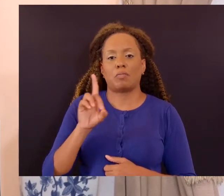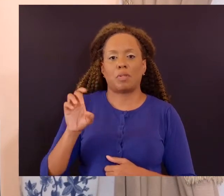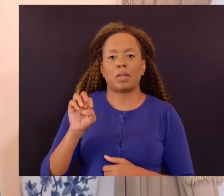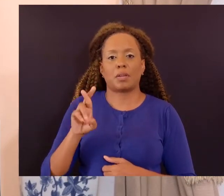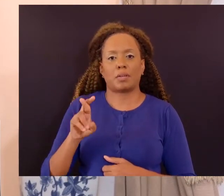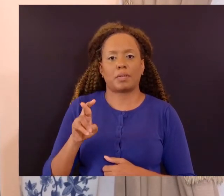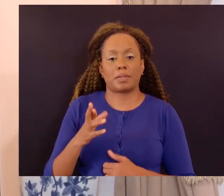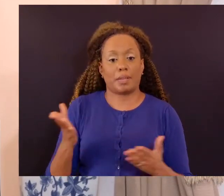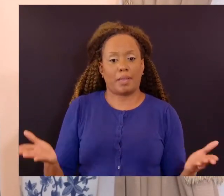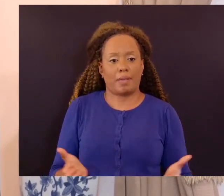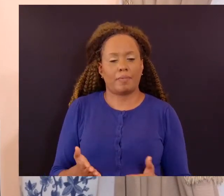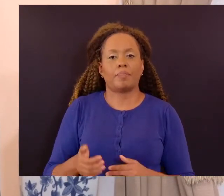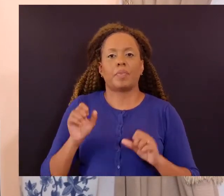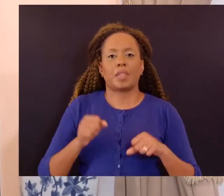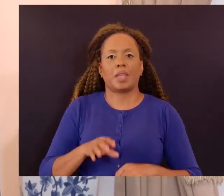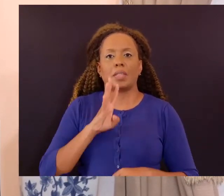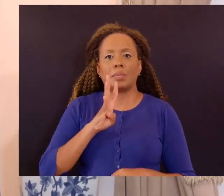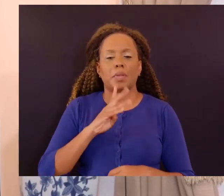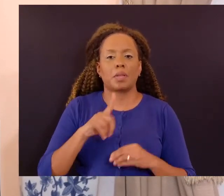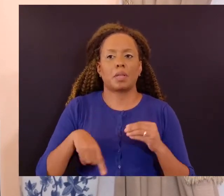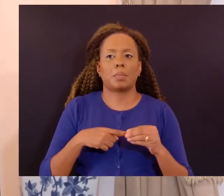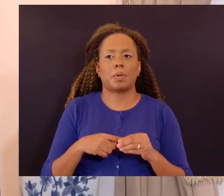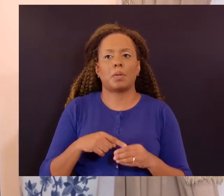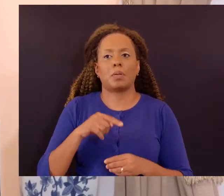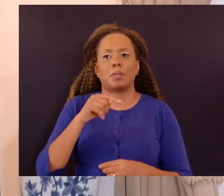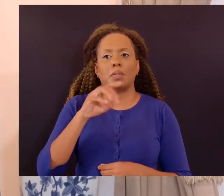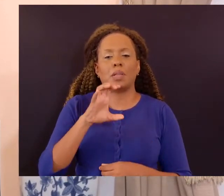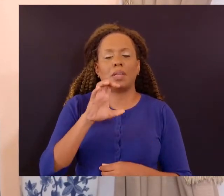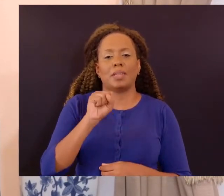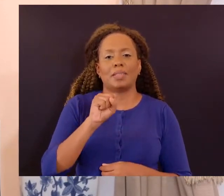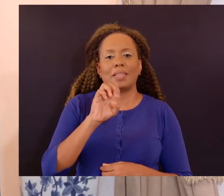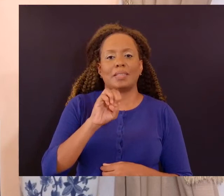on the CXC and CSEC, which I'm sure many